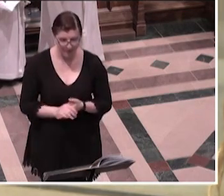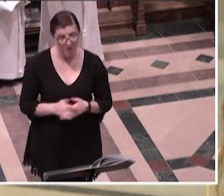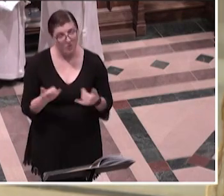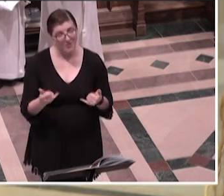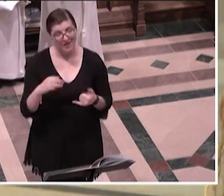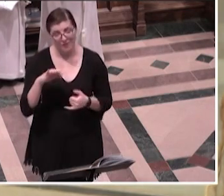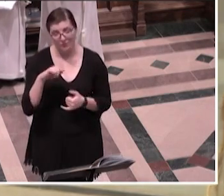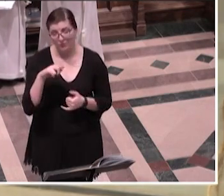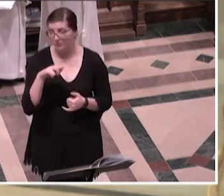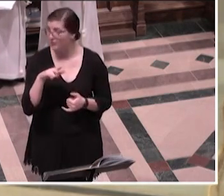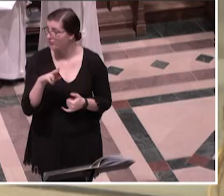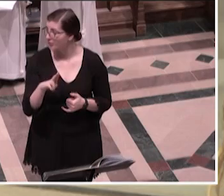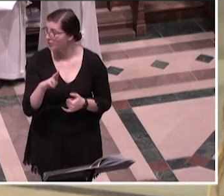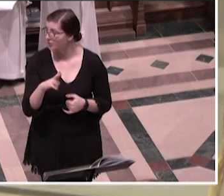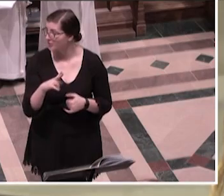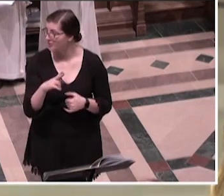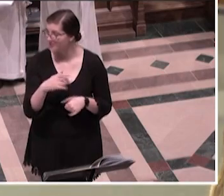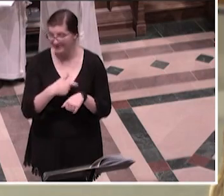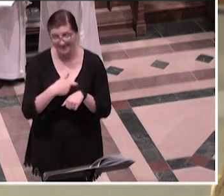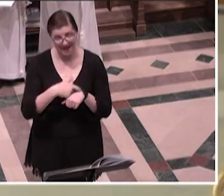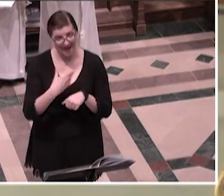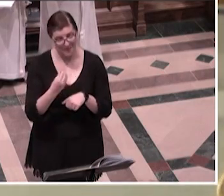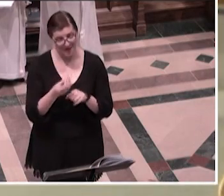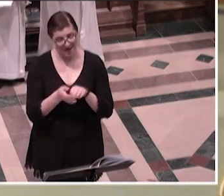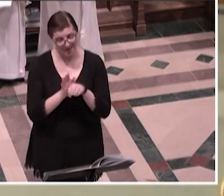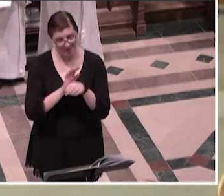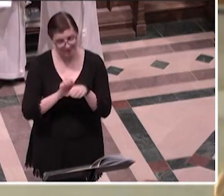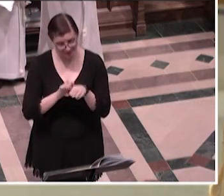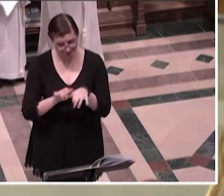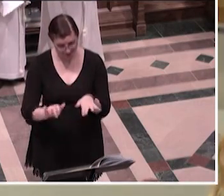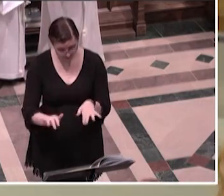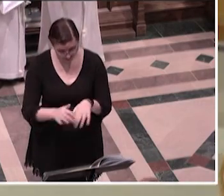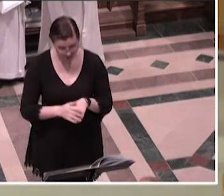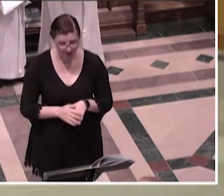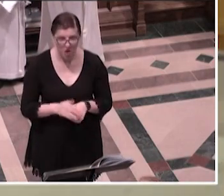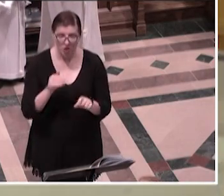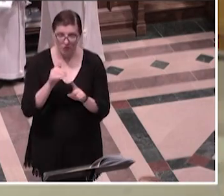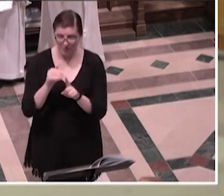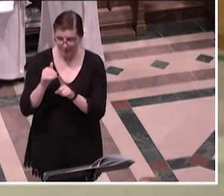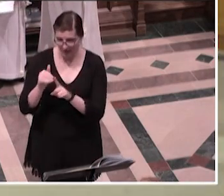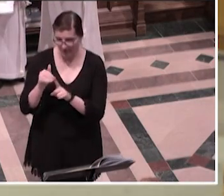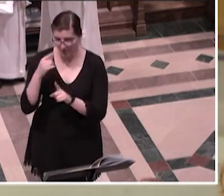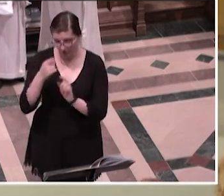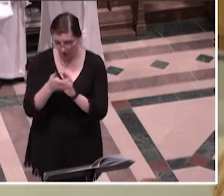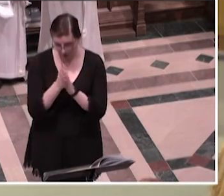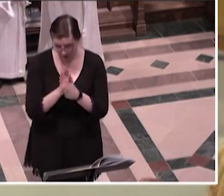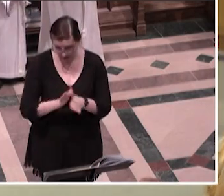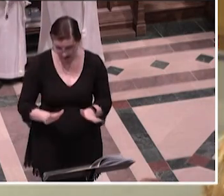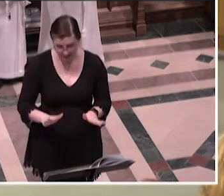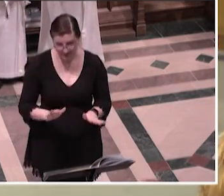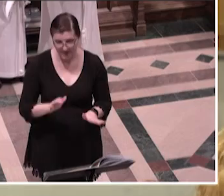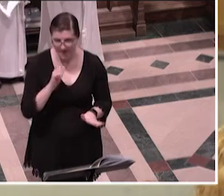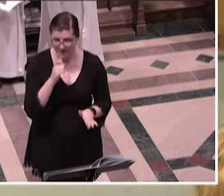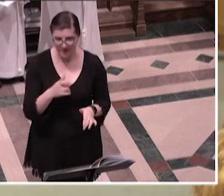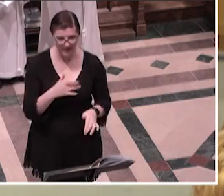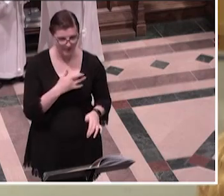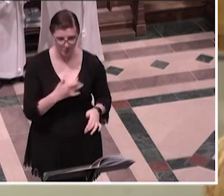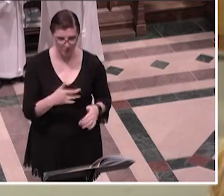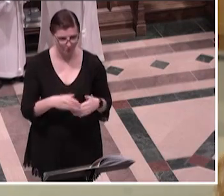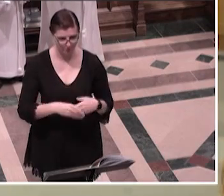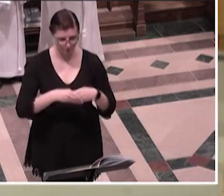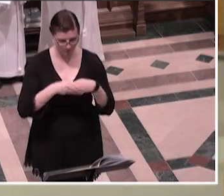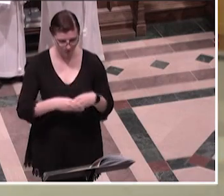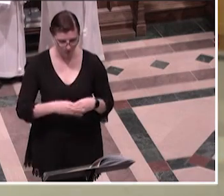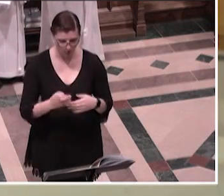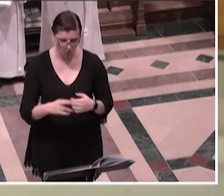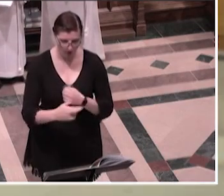season and the spread of COVID-19, just a reminder that during the peace, instead of the traditional handshake or